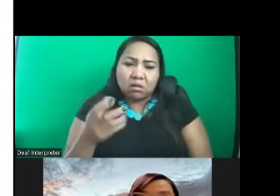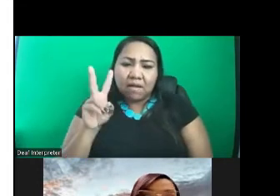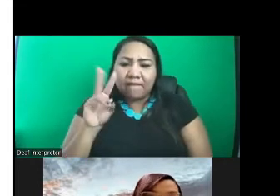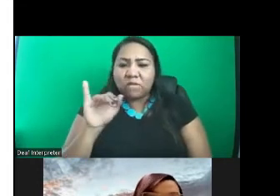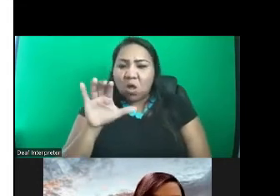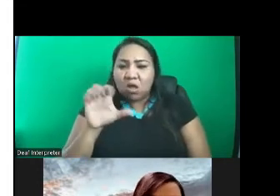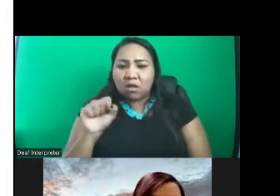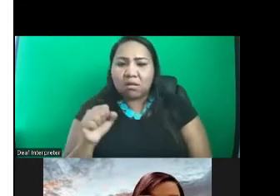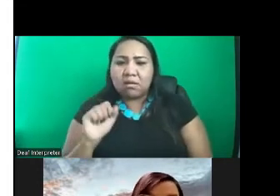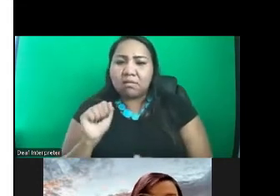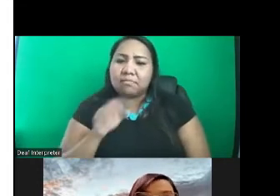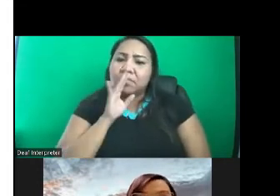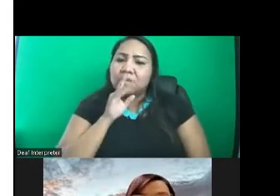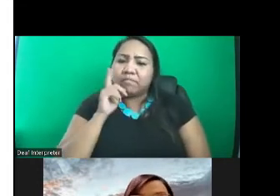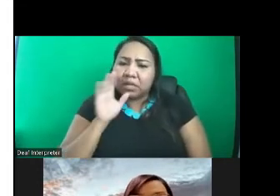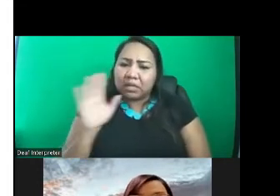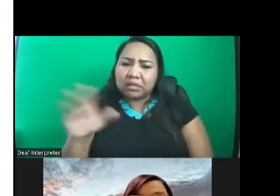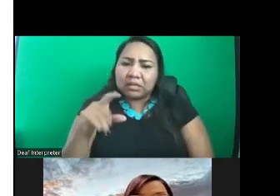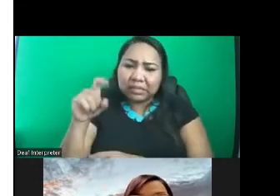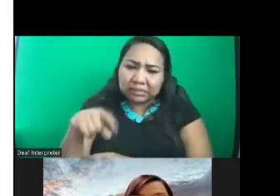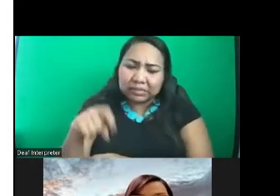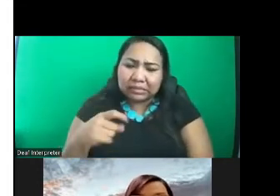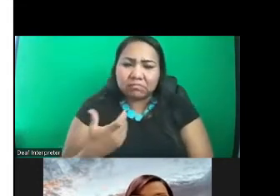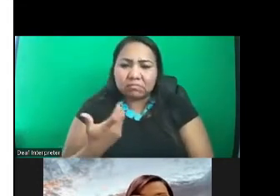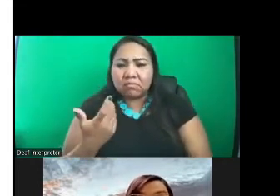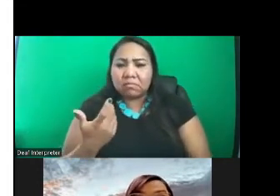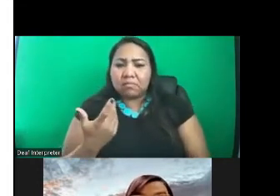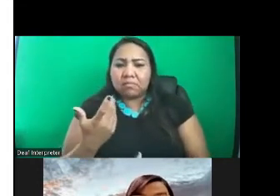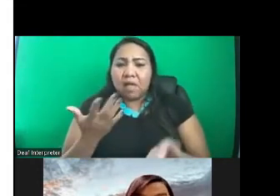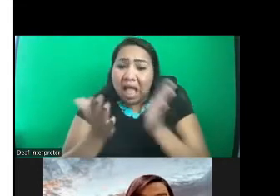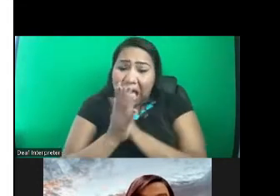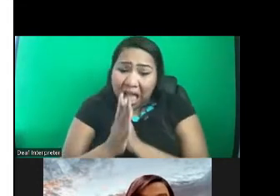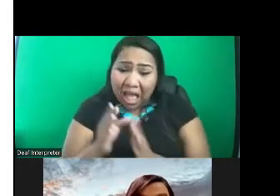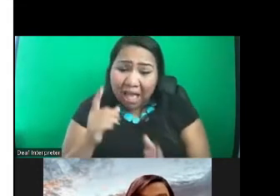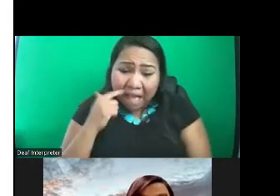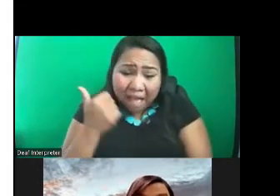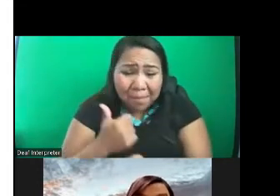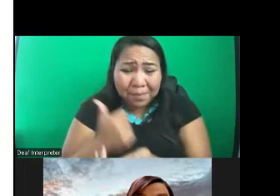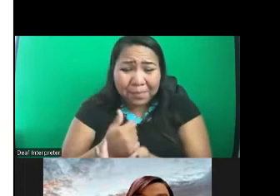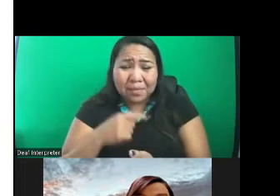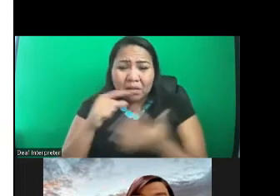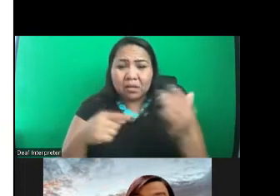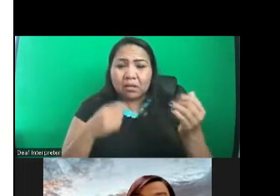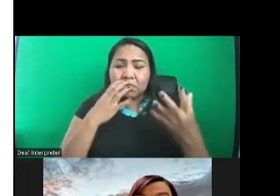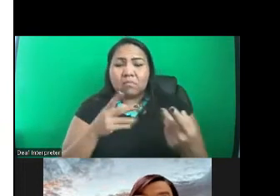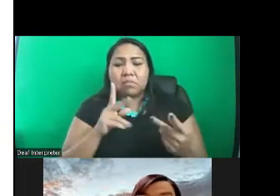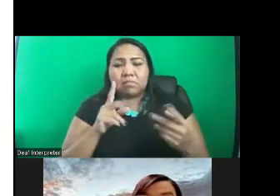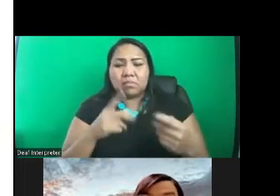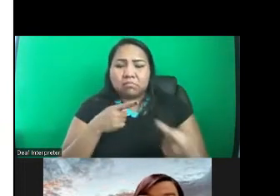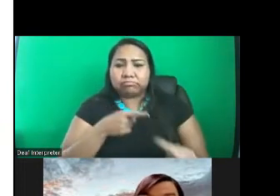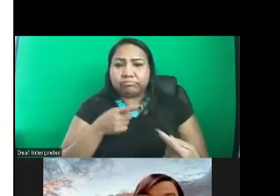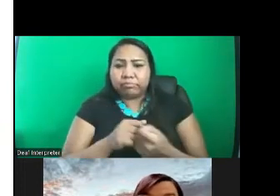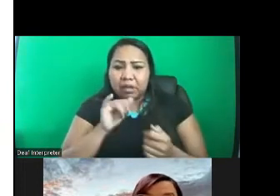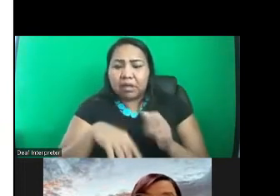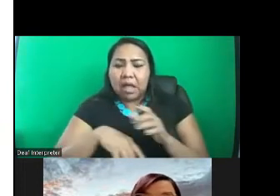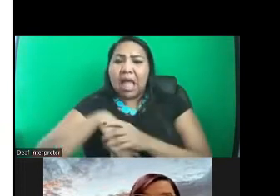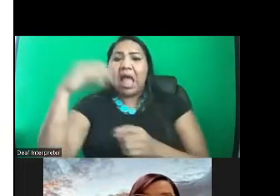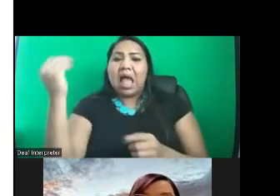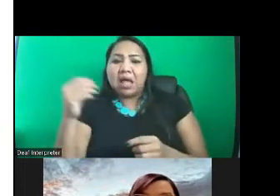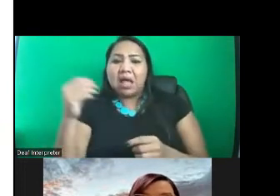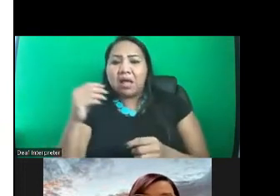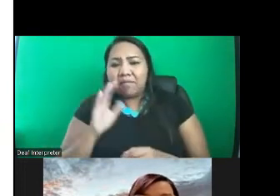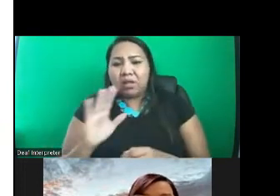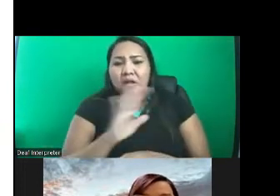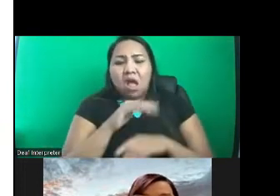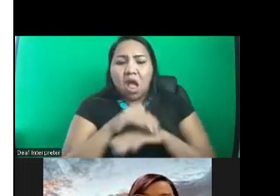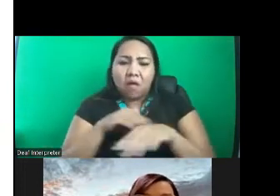are, asking for help, that type of stuff that a lot of students struggle with when they get out into the real world, so to speak. So